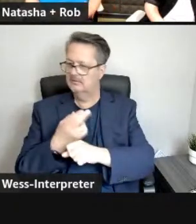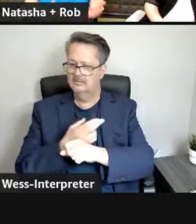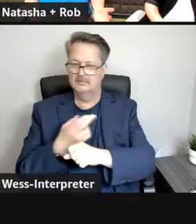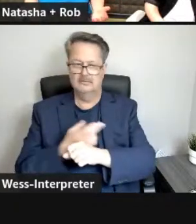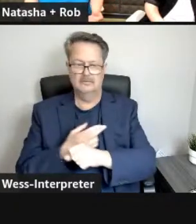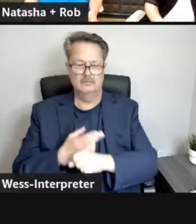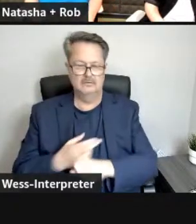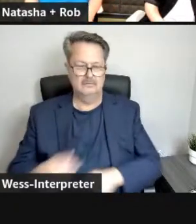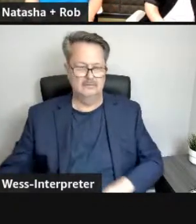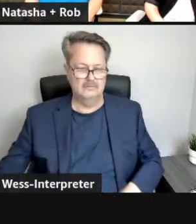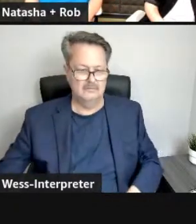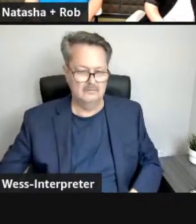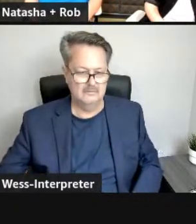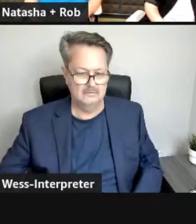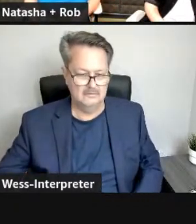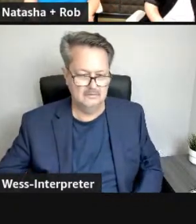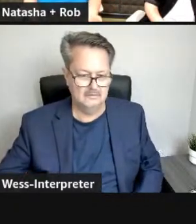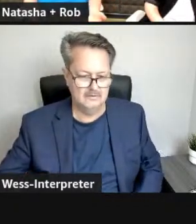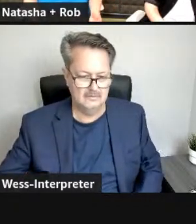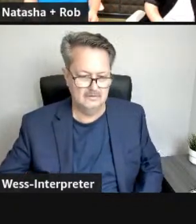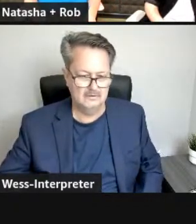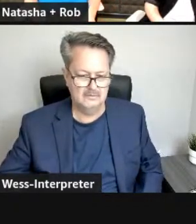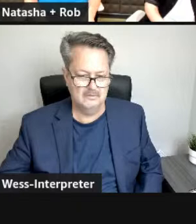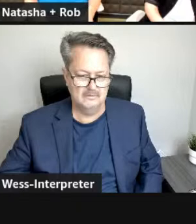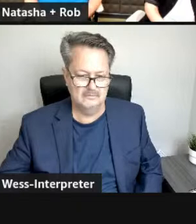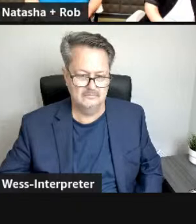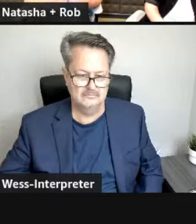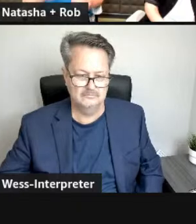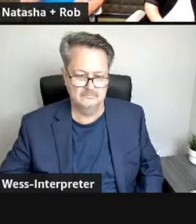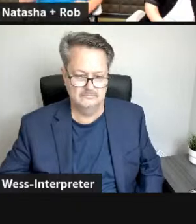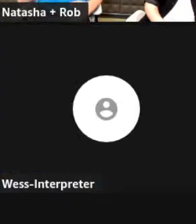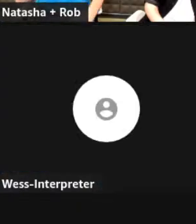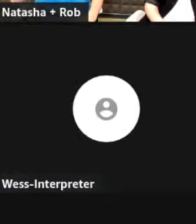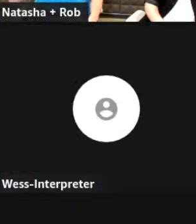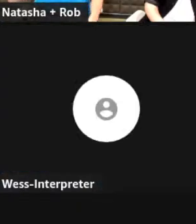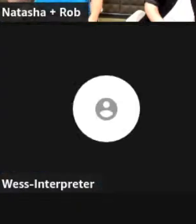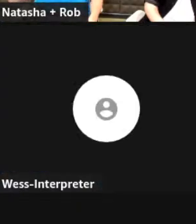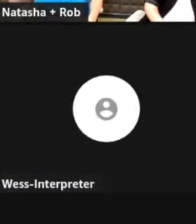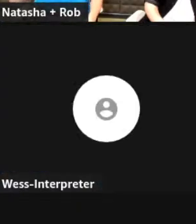the average queue depth. These are generally good metrics because as the workload